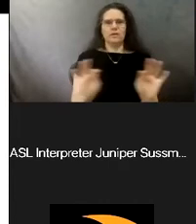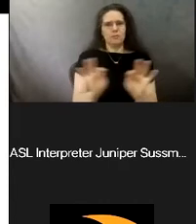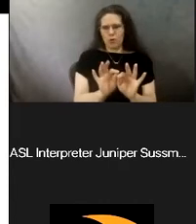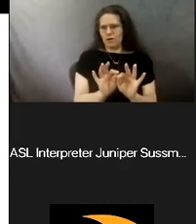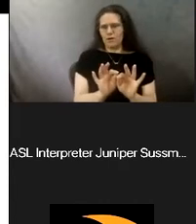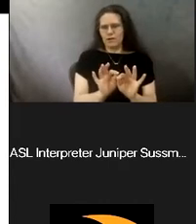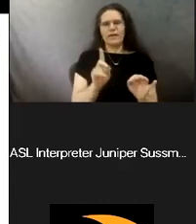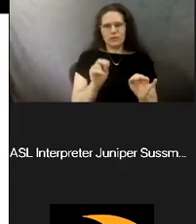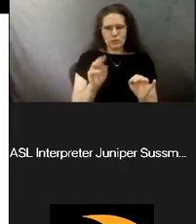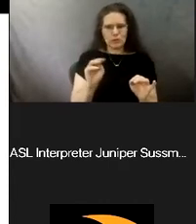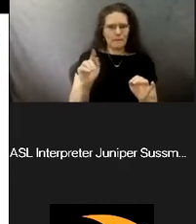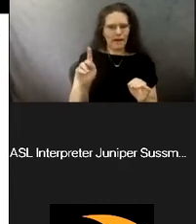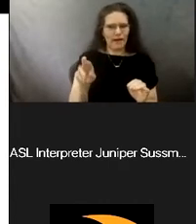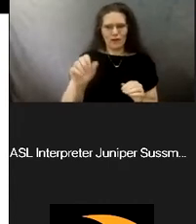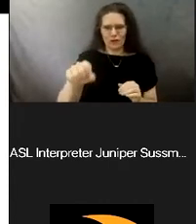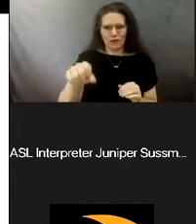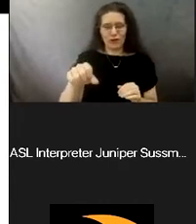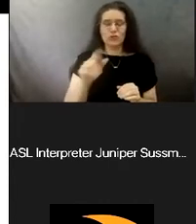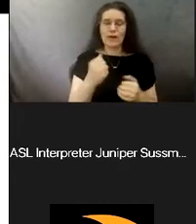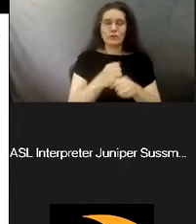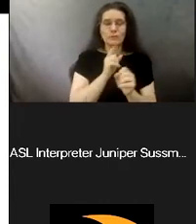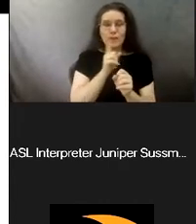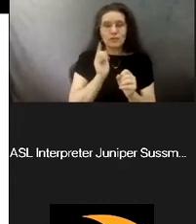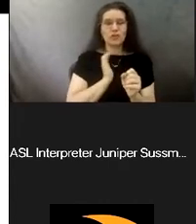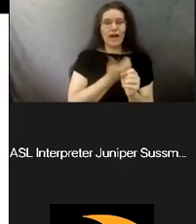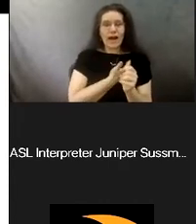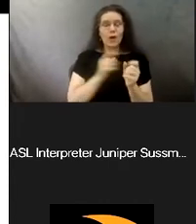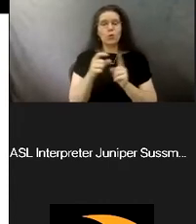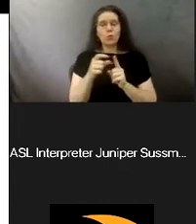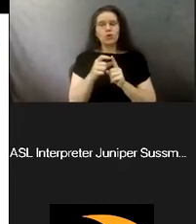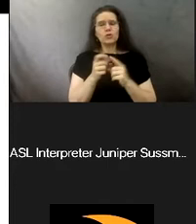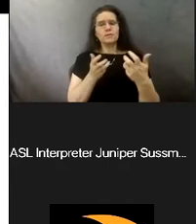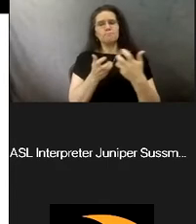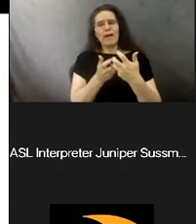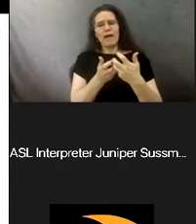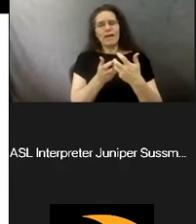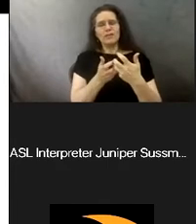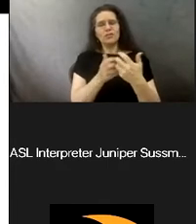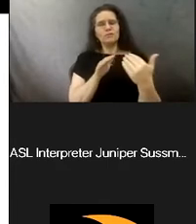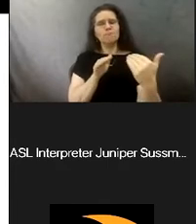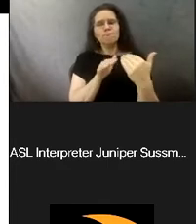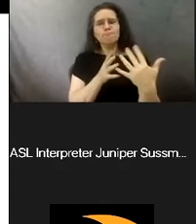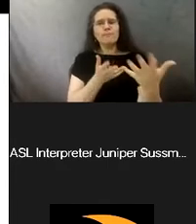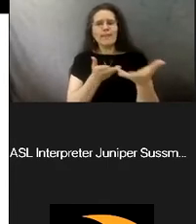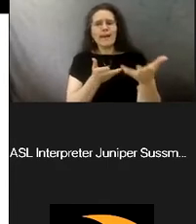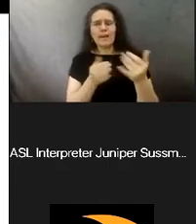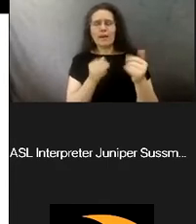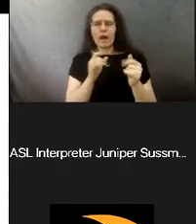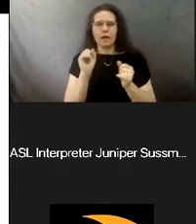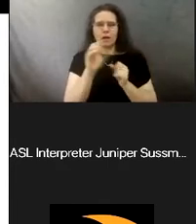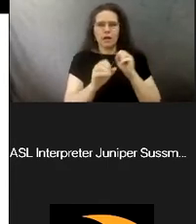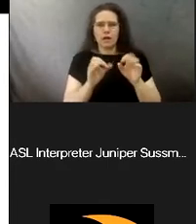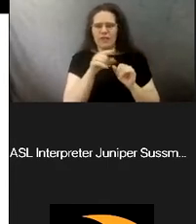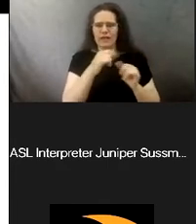matter. We need to make sure that we're using words that people understand, that we're using words that don't scare people or put them on